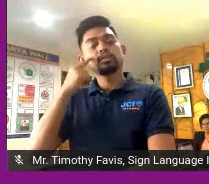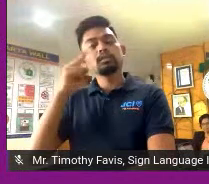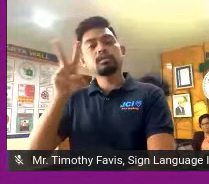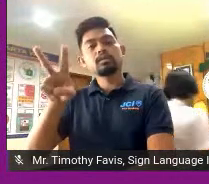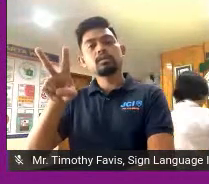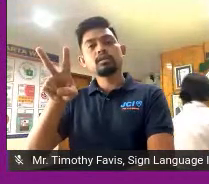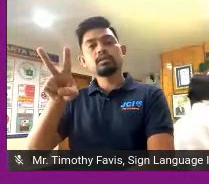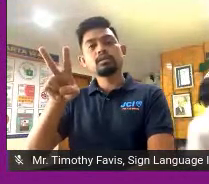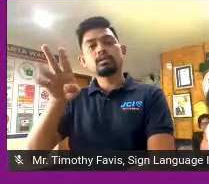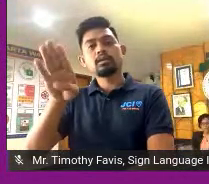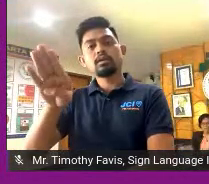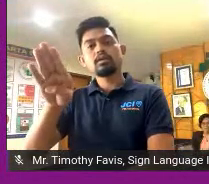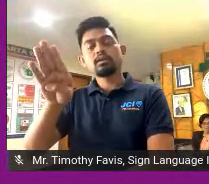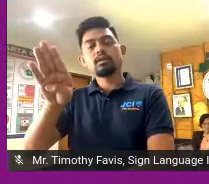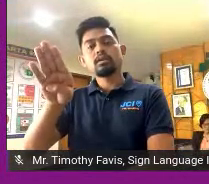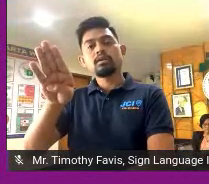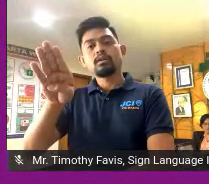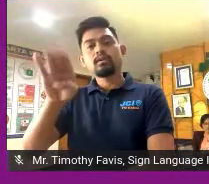bias.